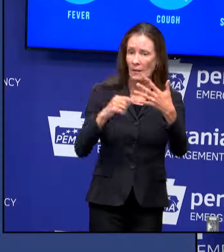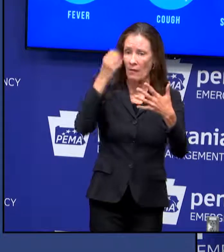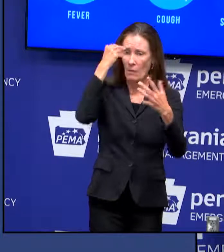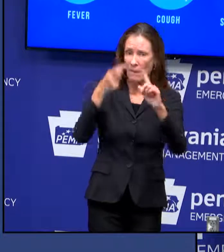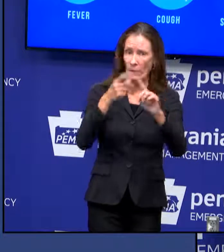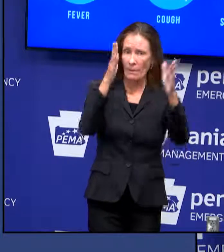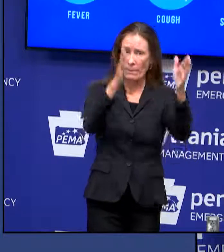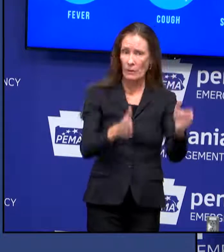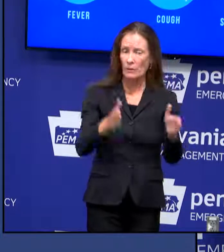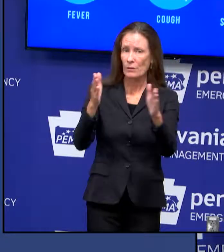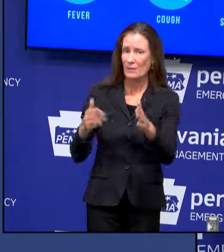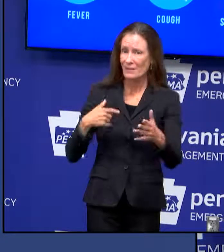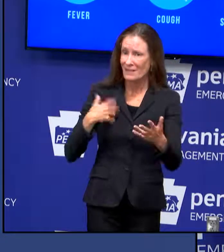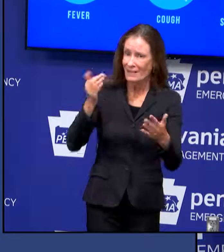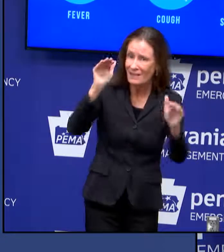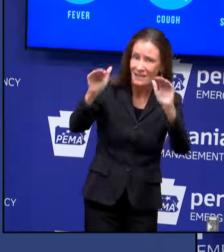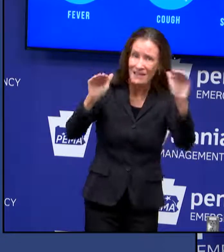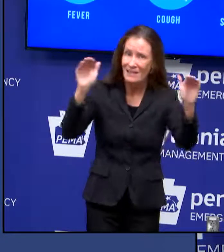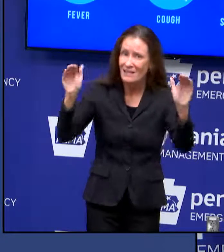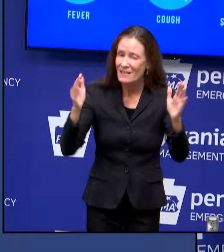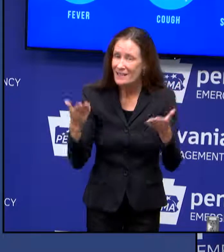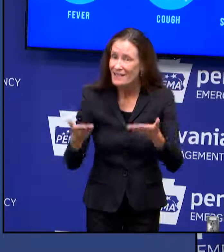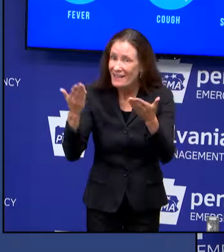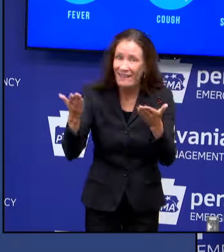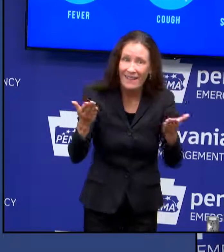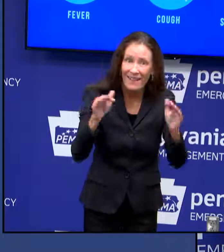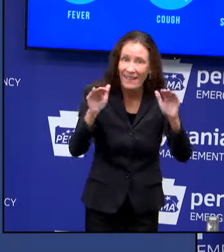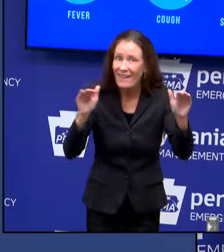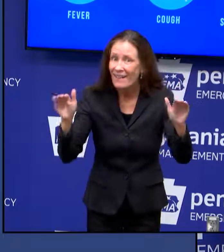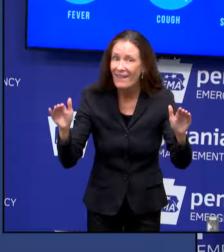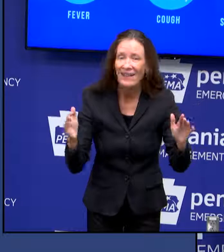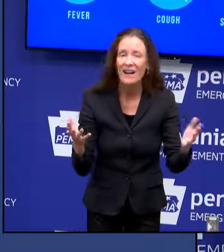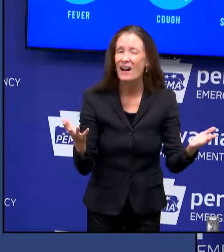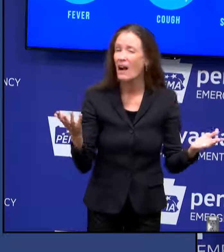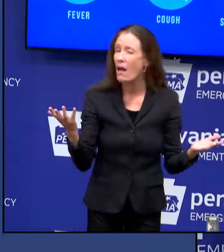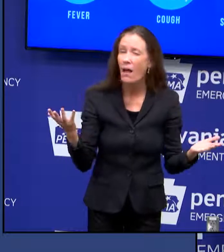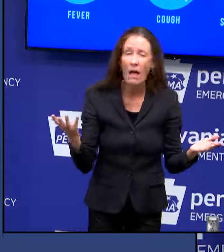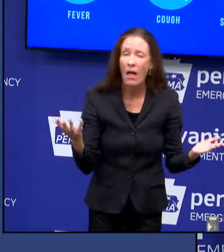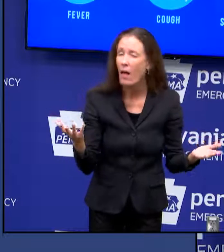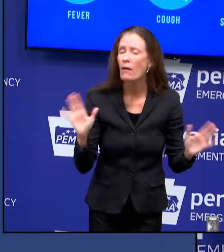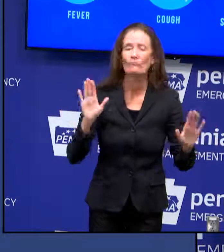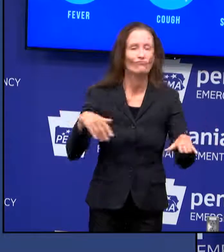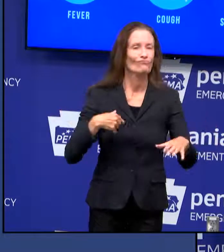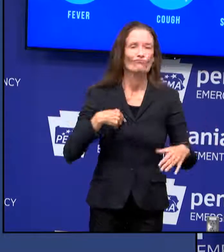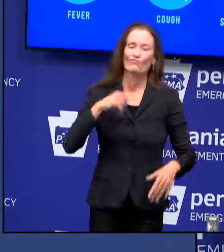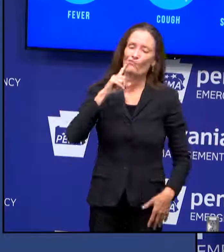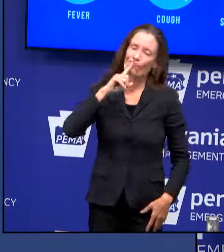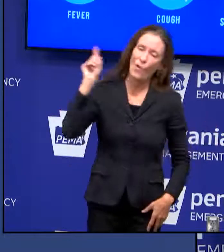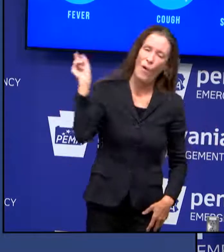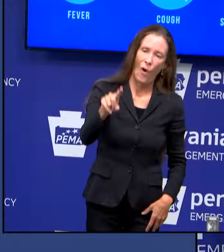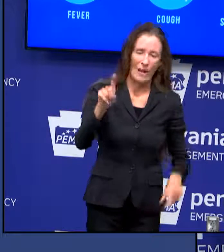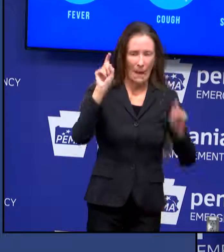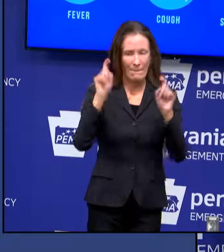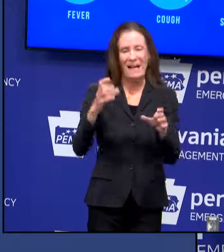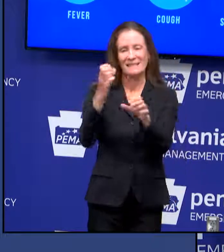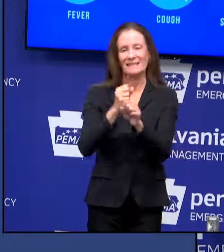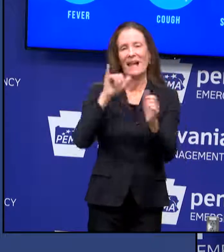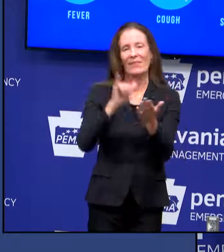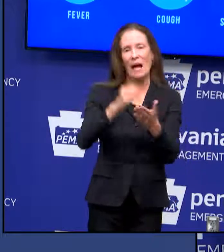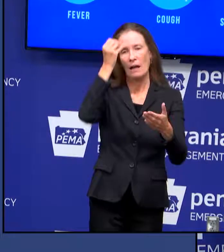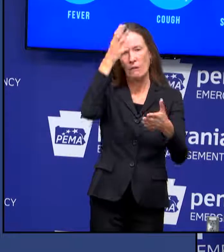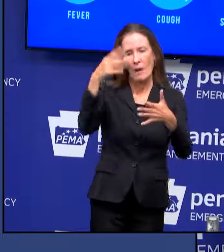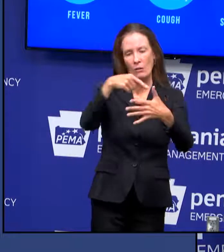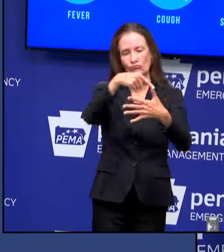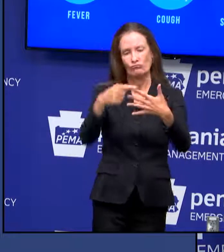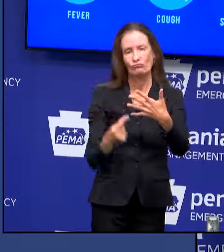recommended, but then a number of months ago, I actually ordered that we had to have all that data. And then for the testing